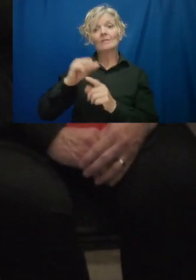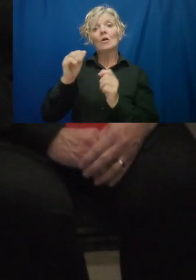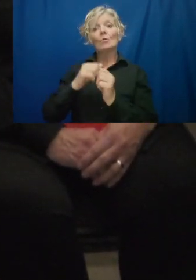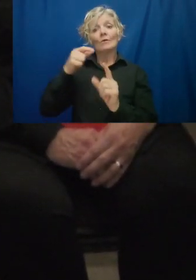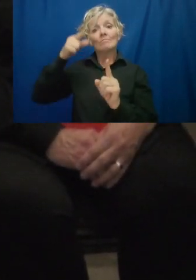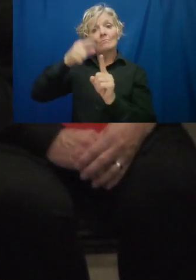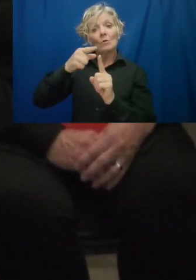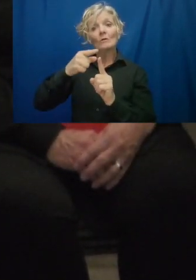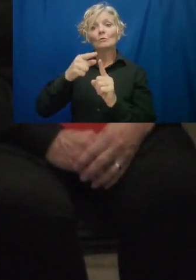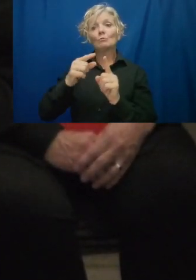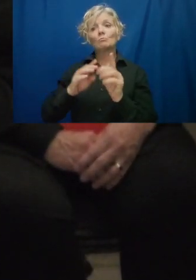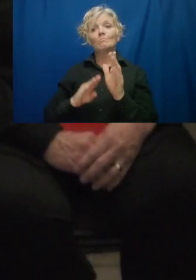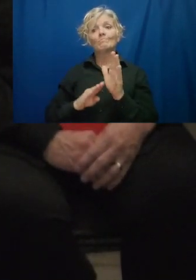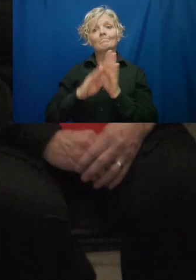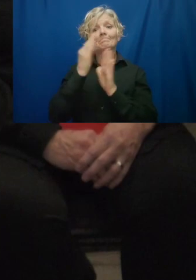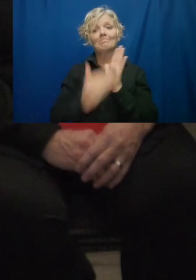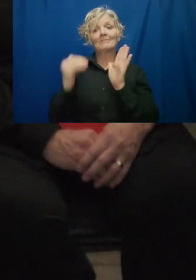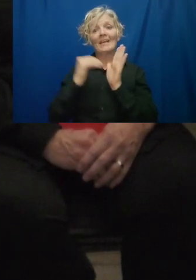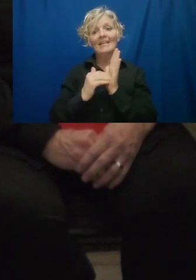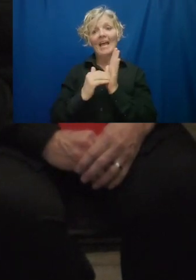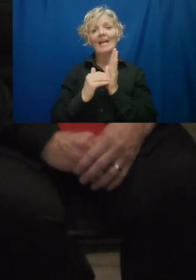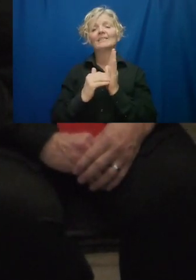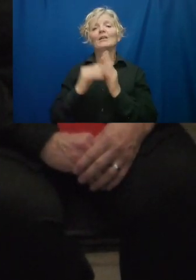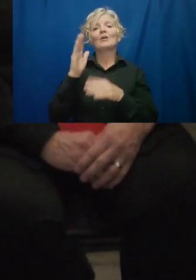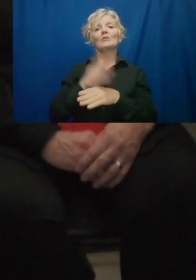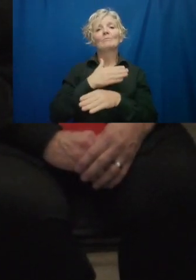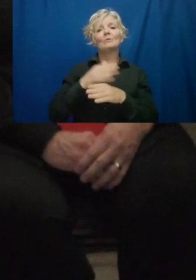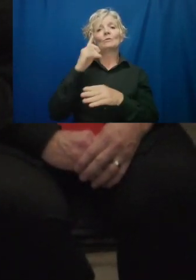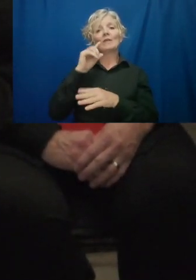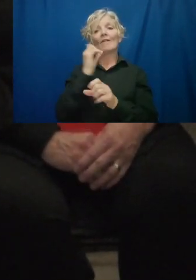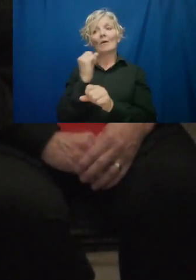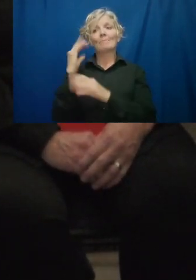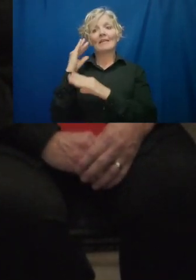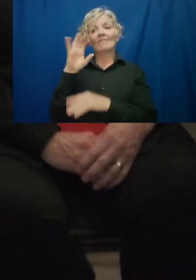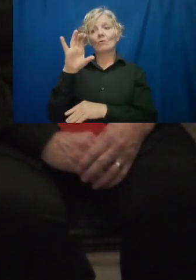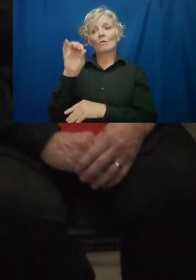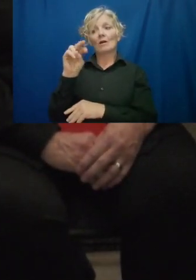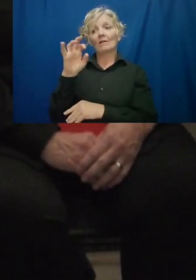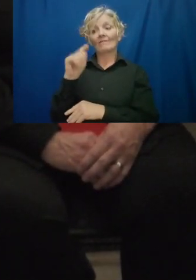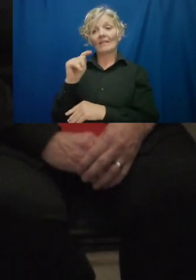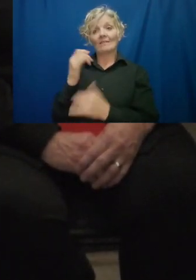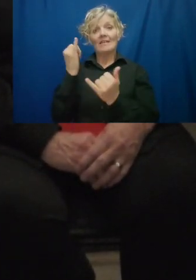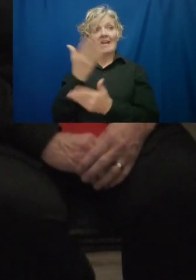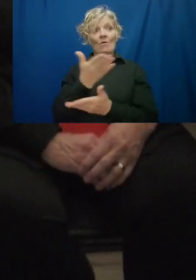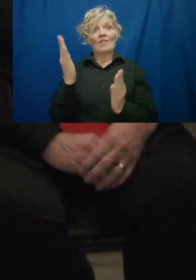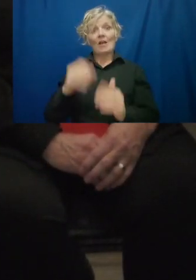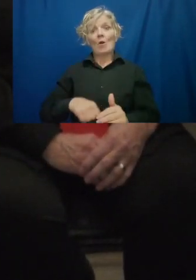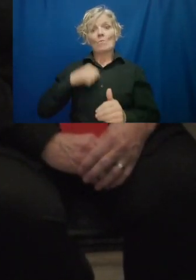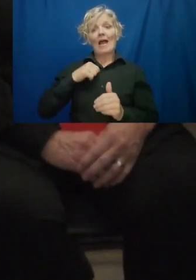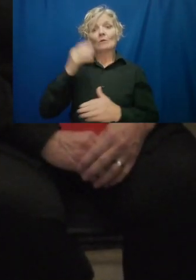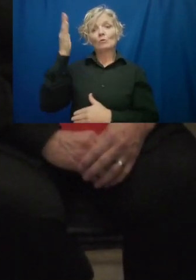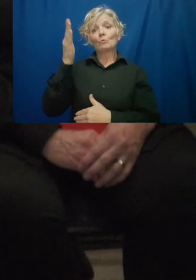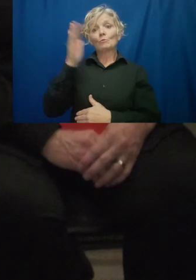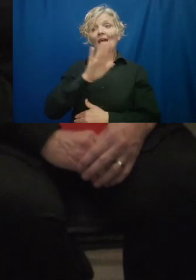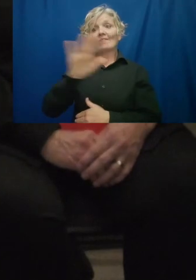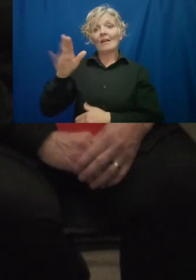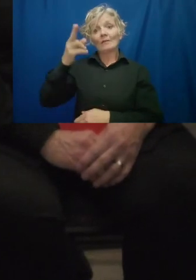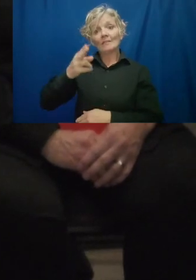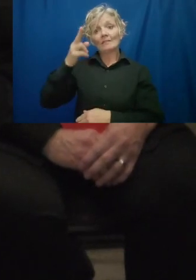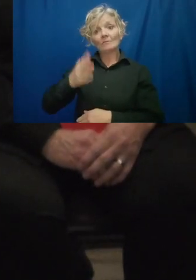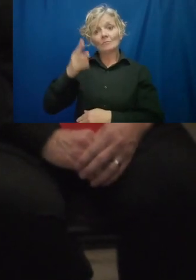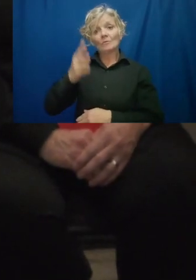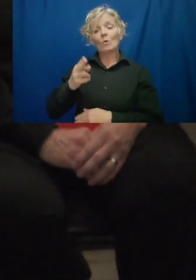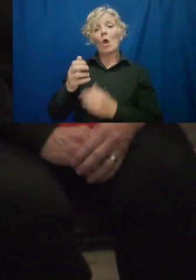Society has been studiously researching medieval music theory and practice in an effort to reconstruct